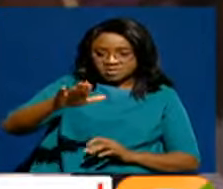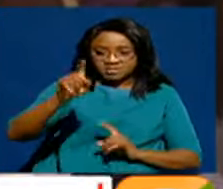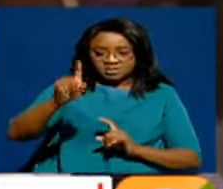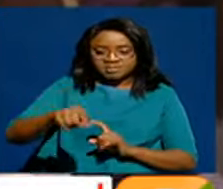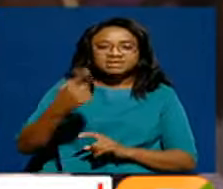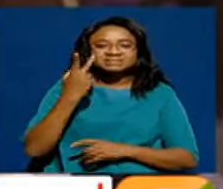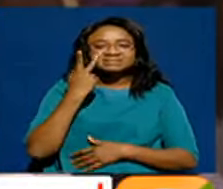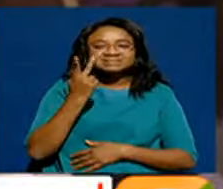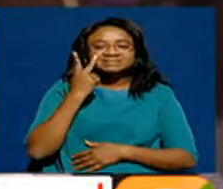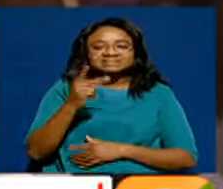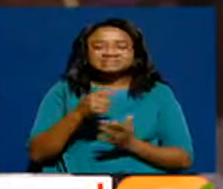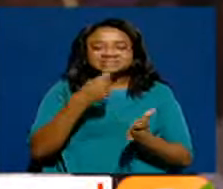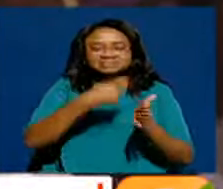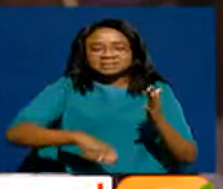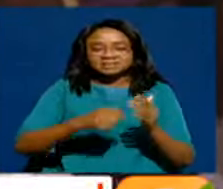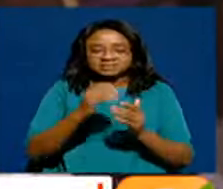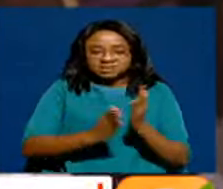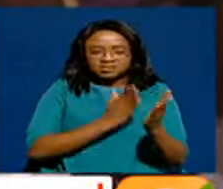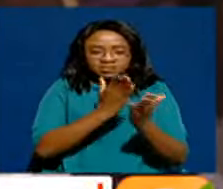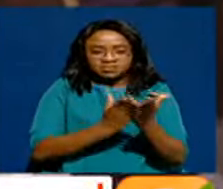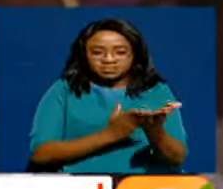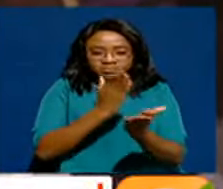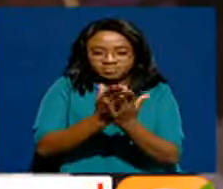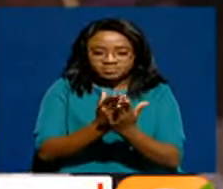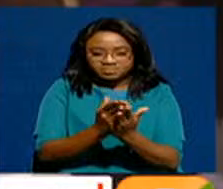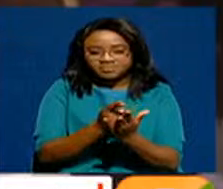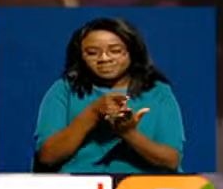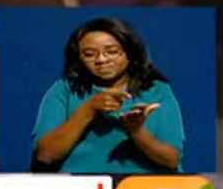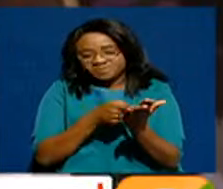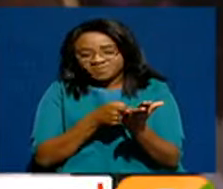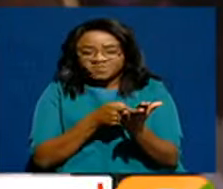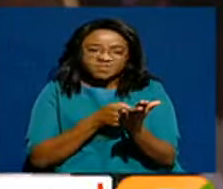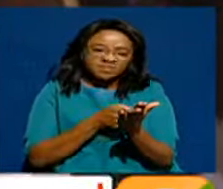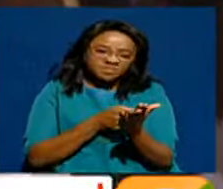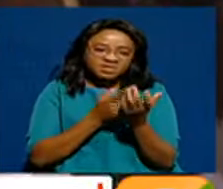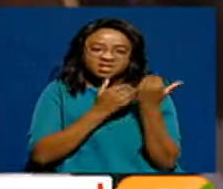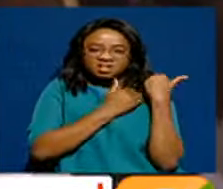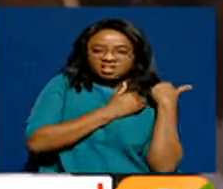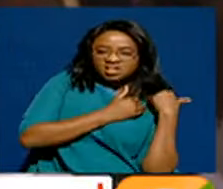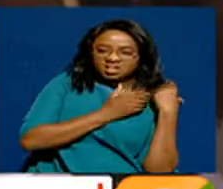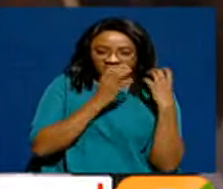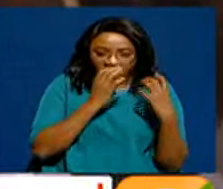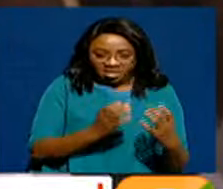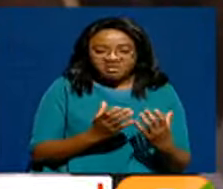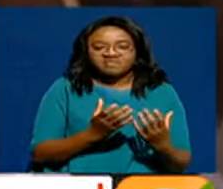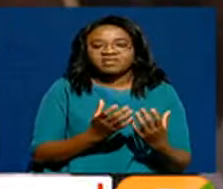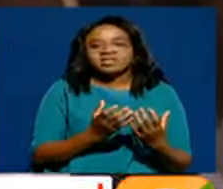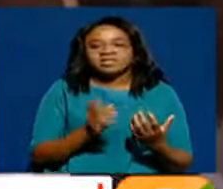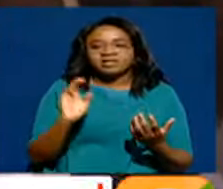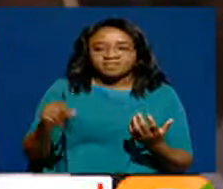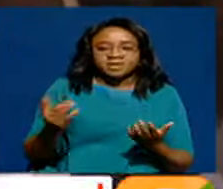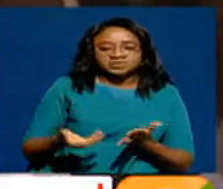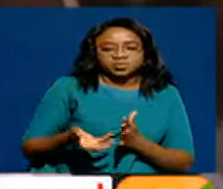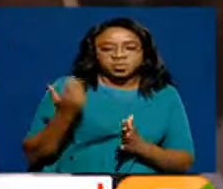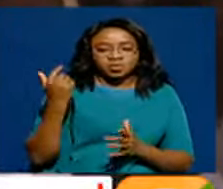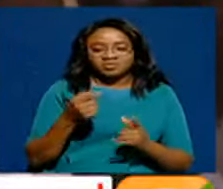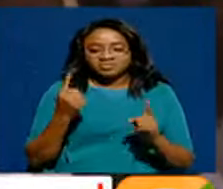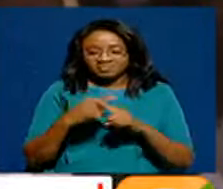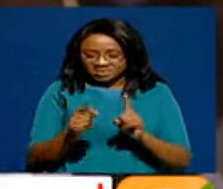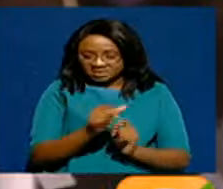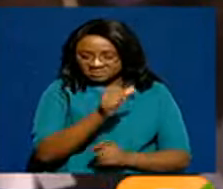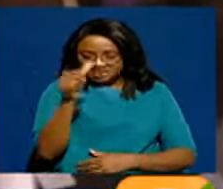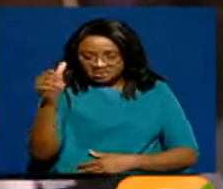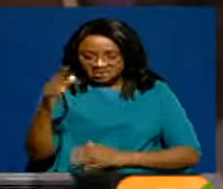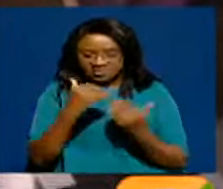proposals and only bring to us taxes that are going to support the government effort to